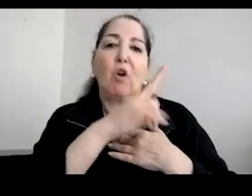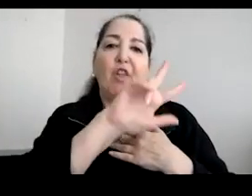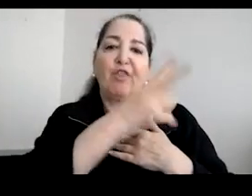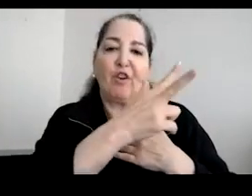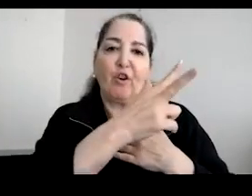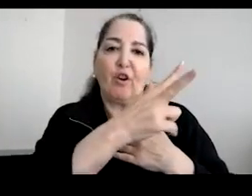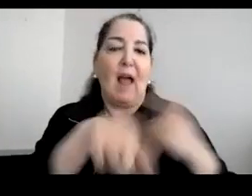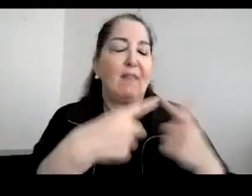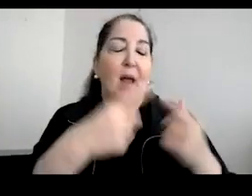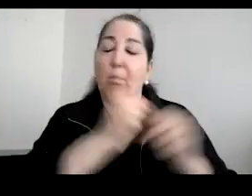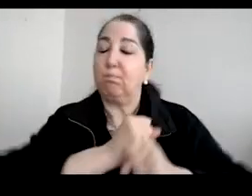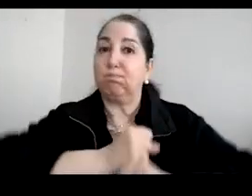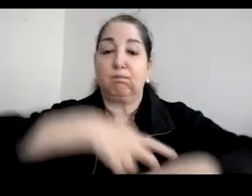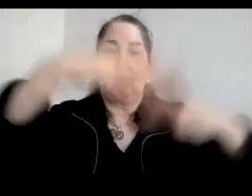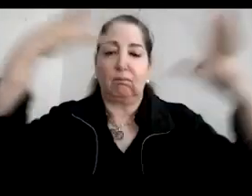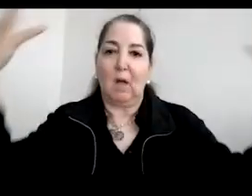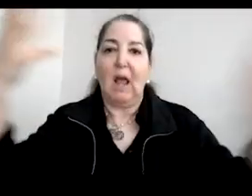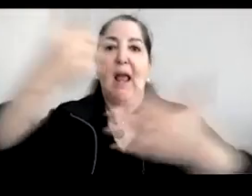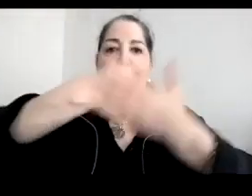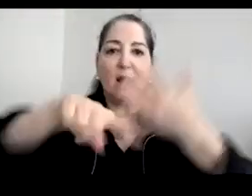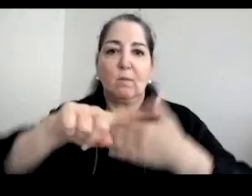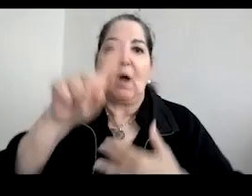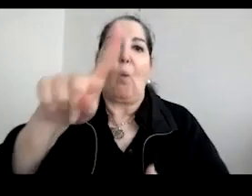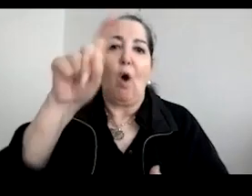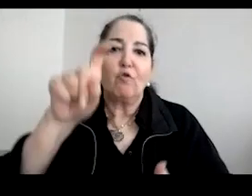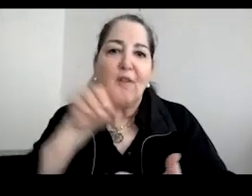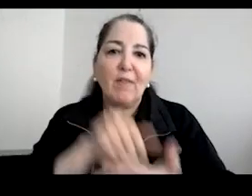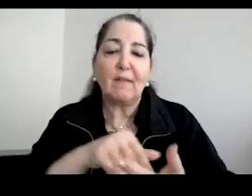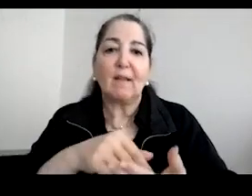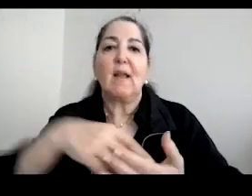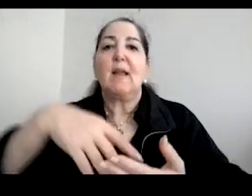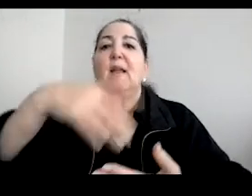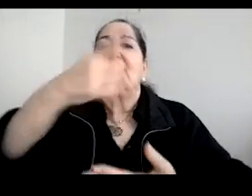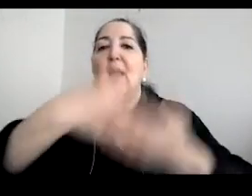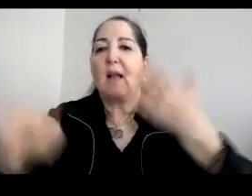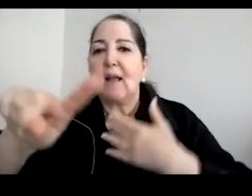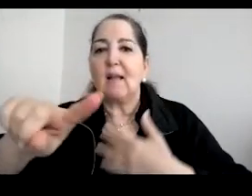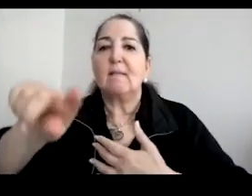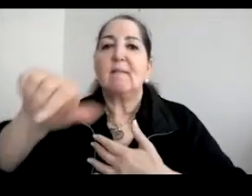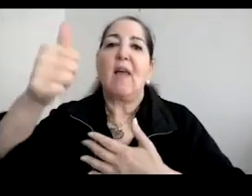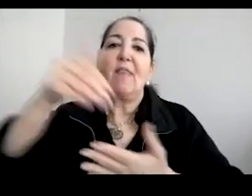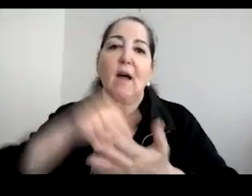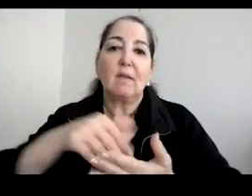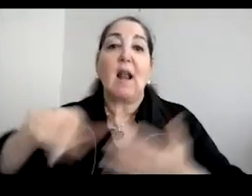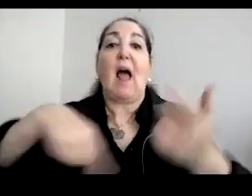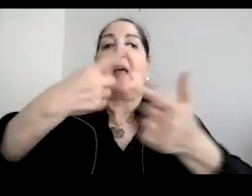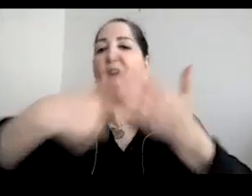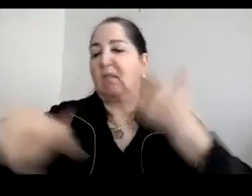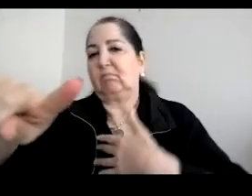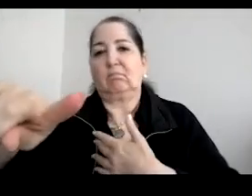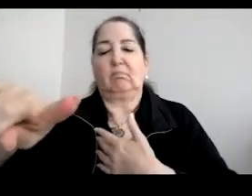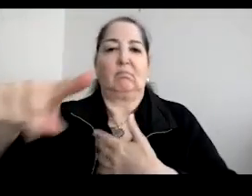confirmed cases. 10 days later, we crossed 10,000. And just a week later, we crossed 100,000 confirmed